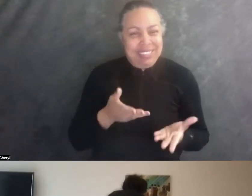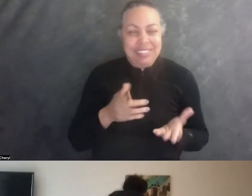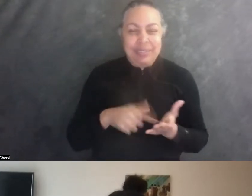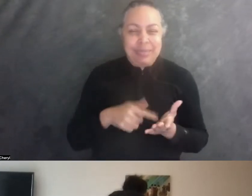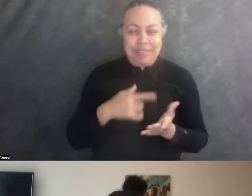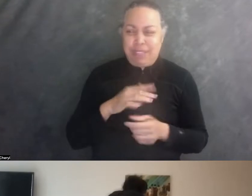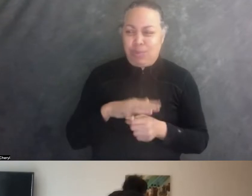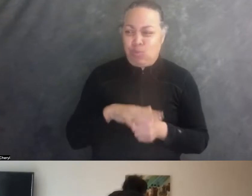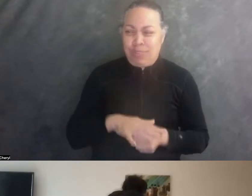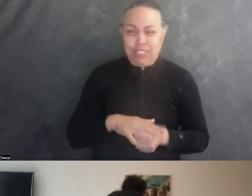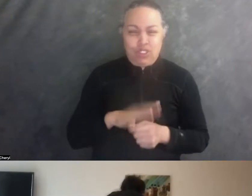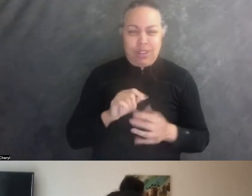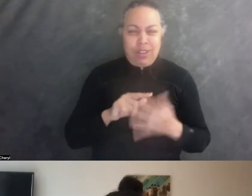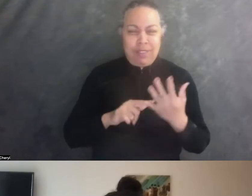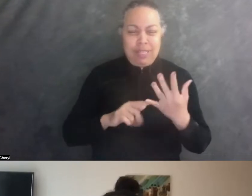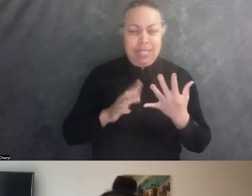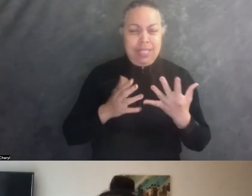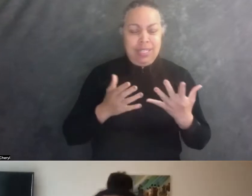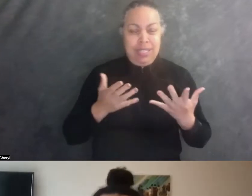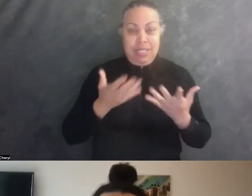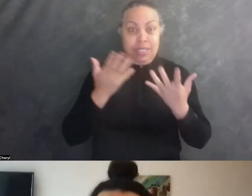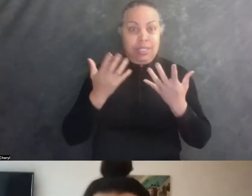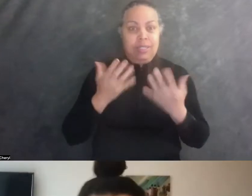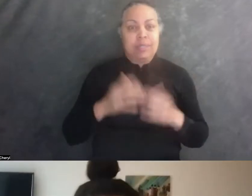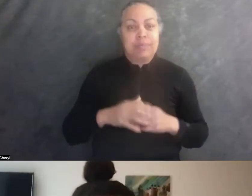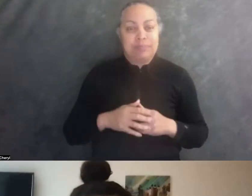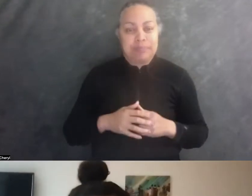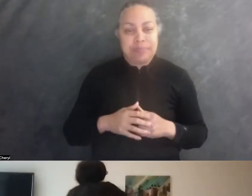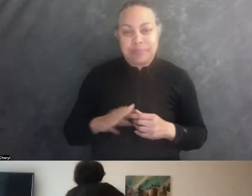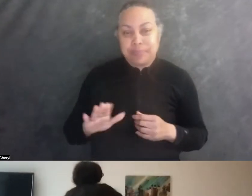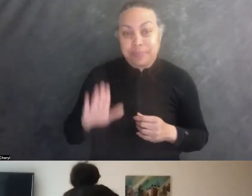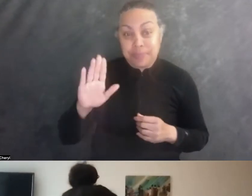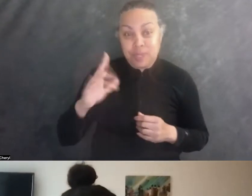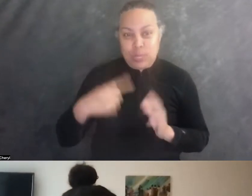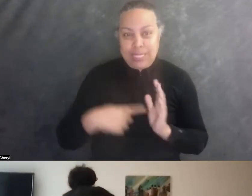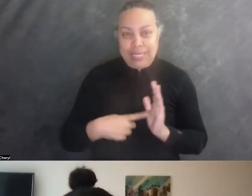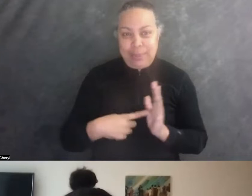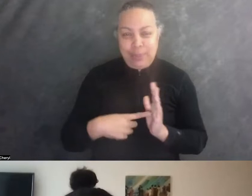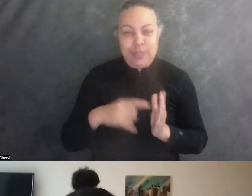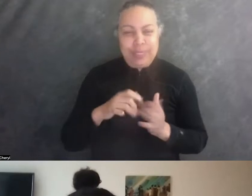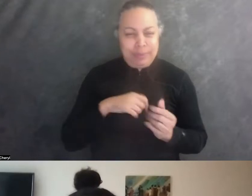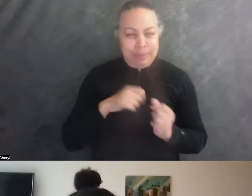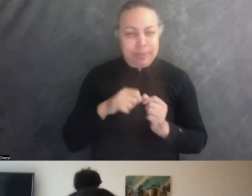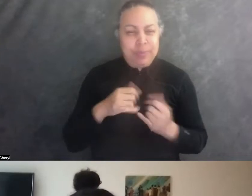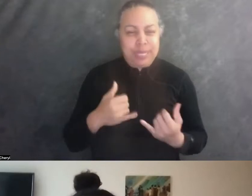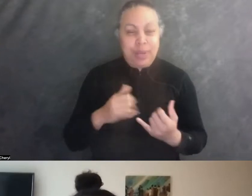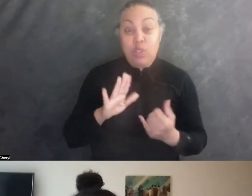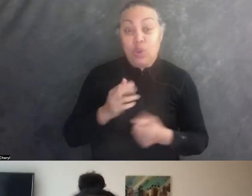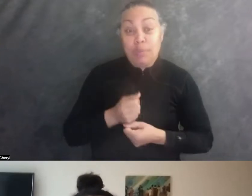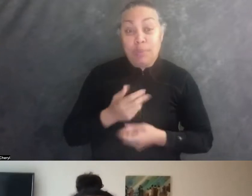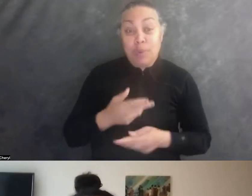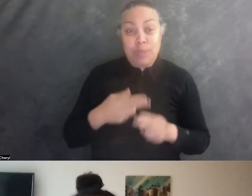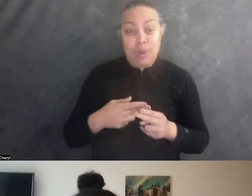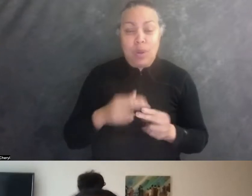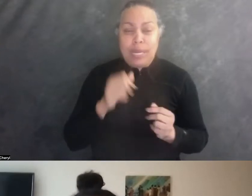of all the things. So, And one example I think that it comes to my mind is like your poem called "Don't